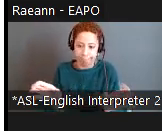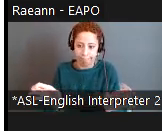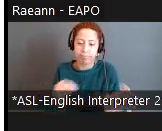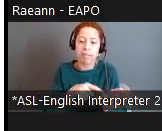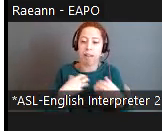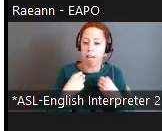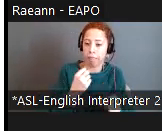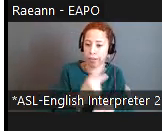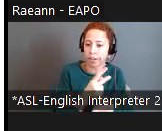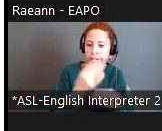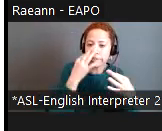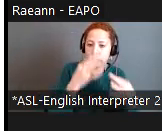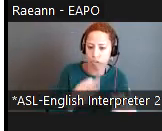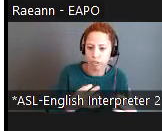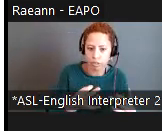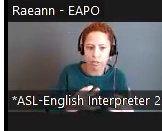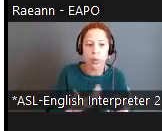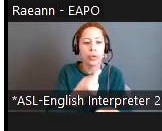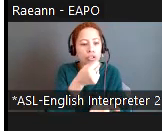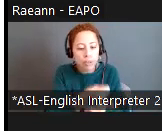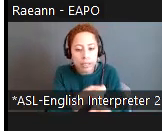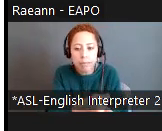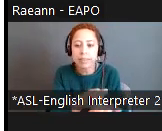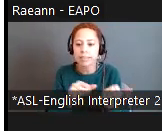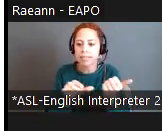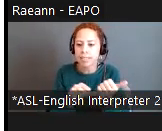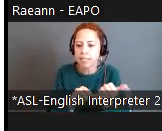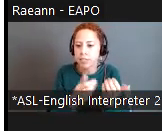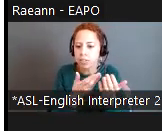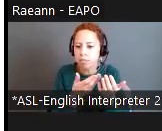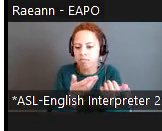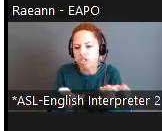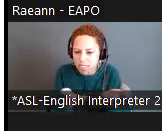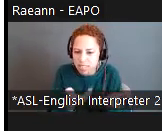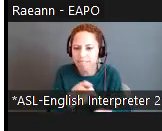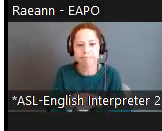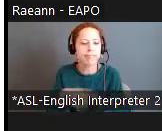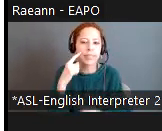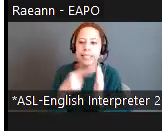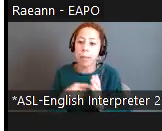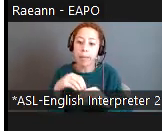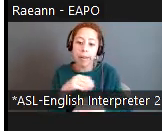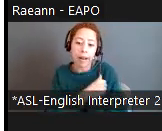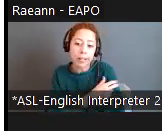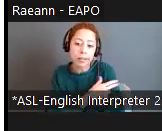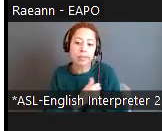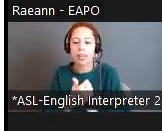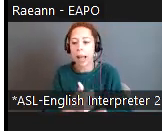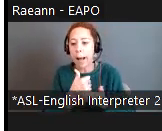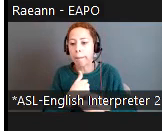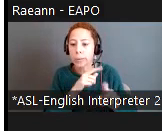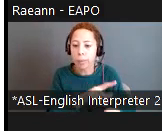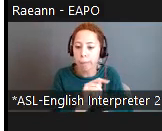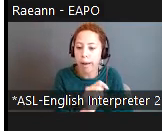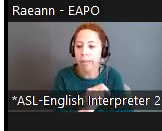decisions. So that's going to be your treatment and assistive services. If you're in the hospital, that's things like helping you use the washroom, making sure